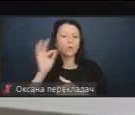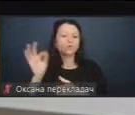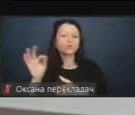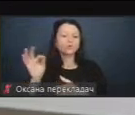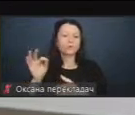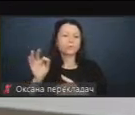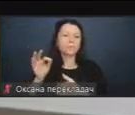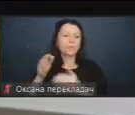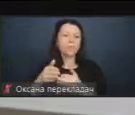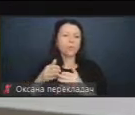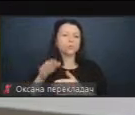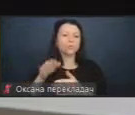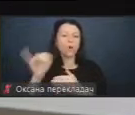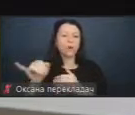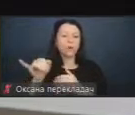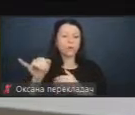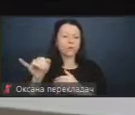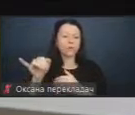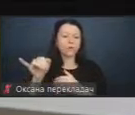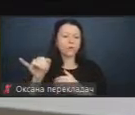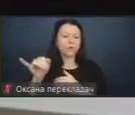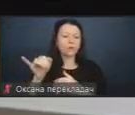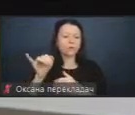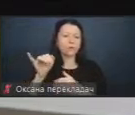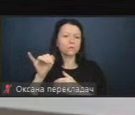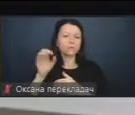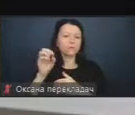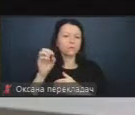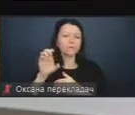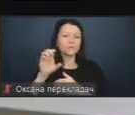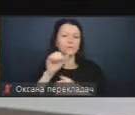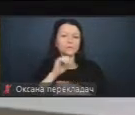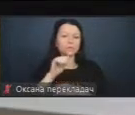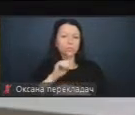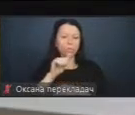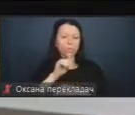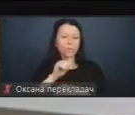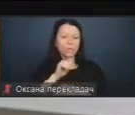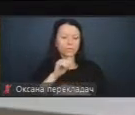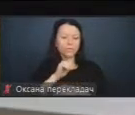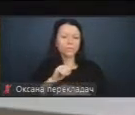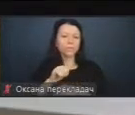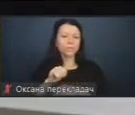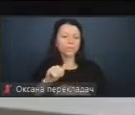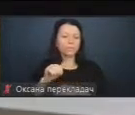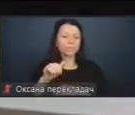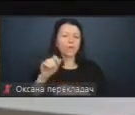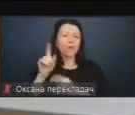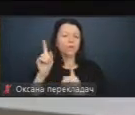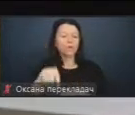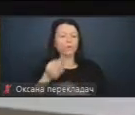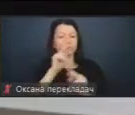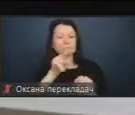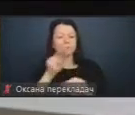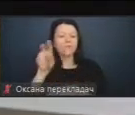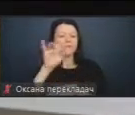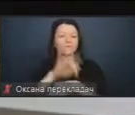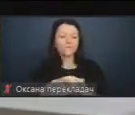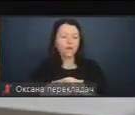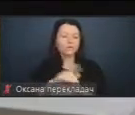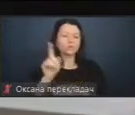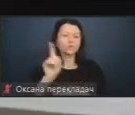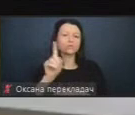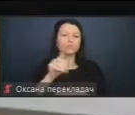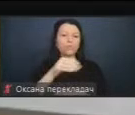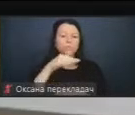We also see many member states offering tax reductions to employers who employ